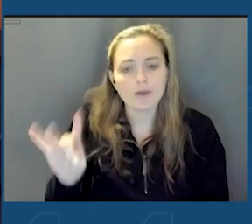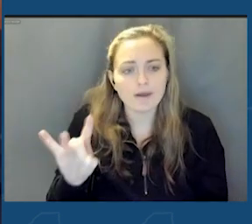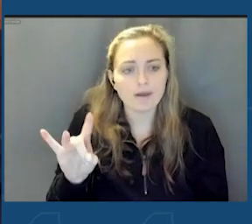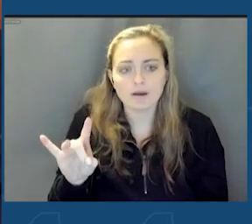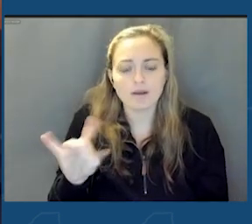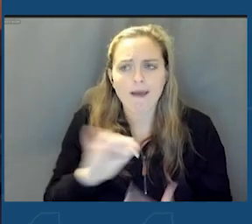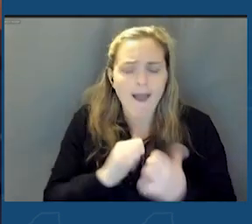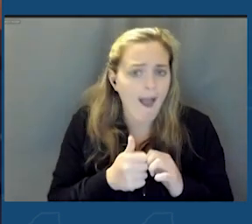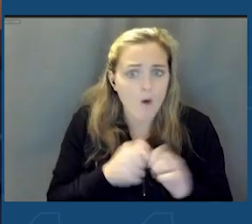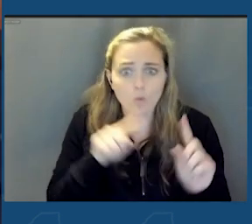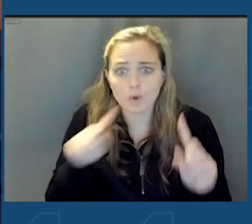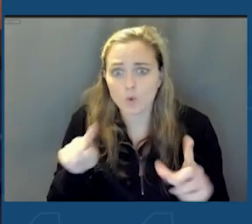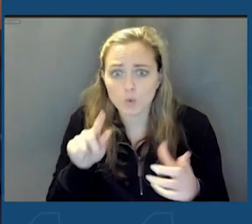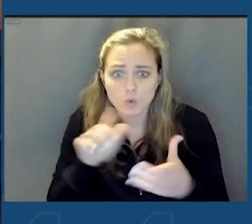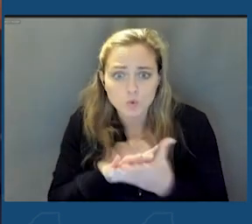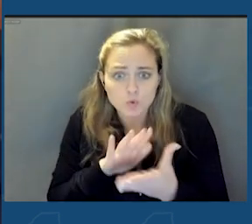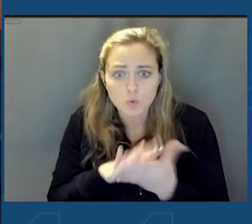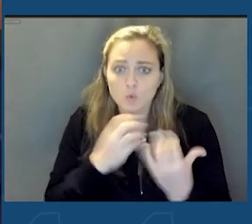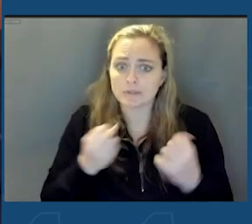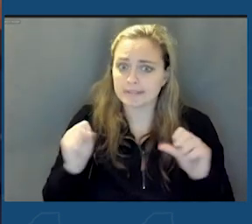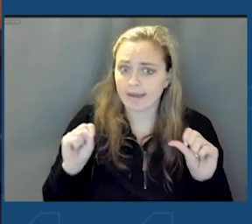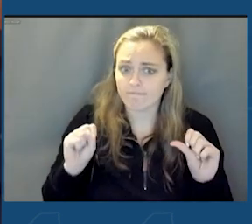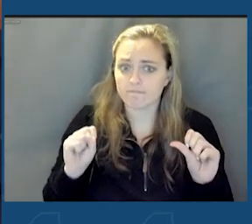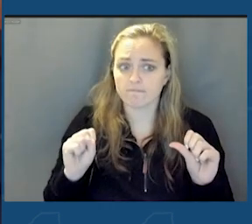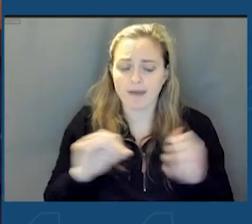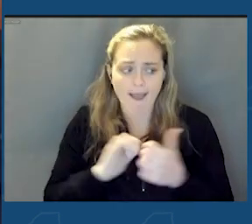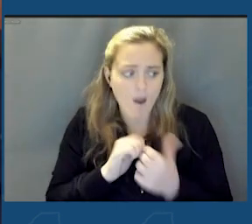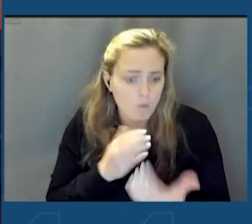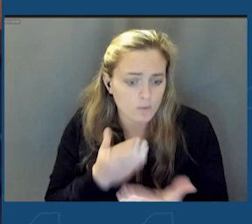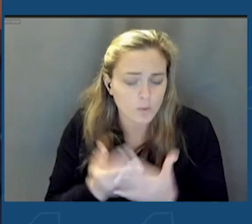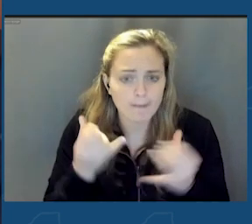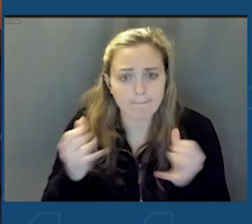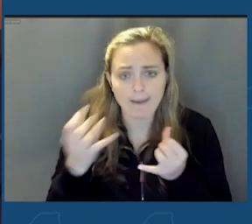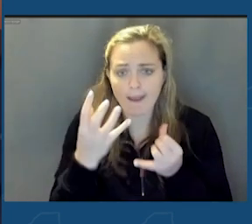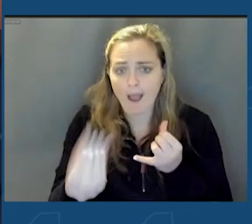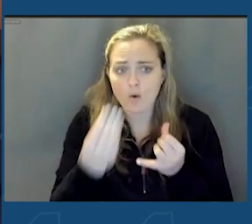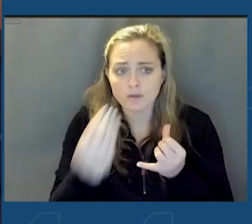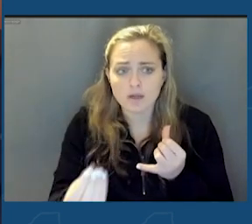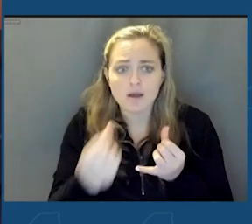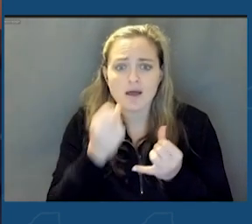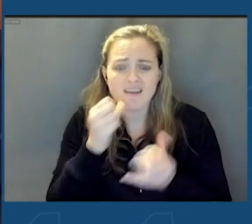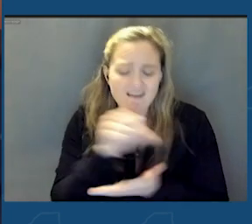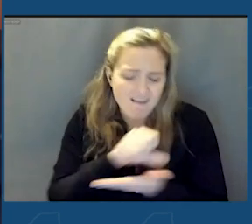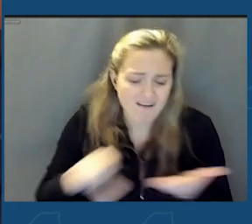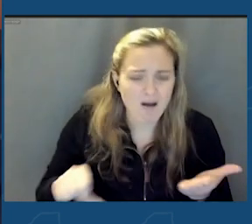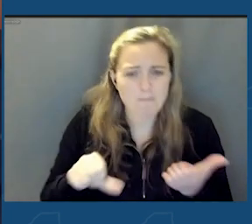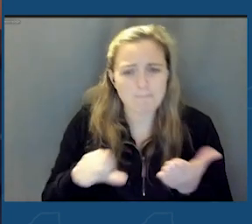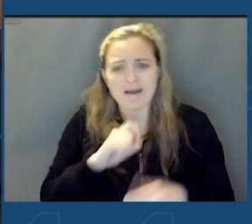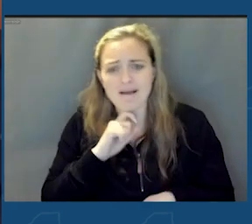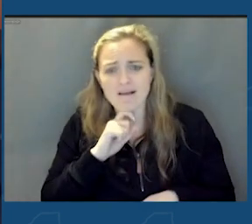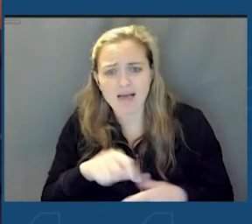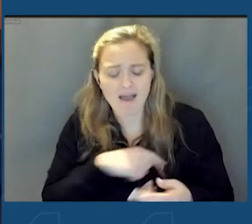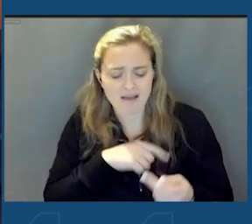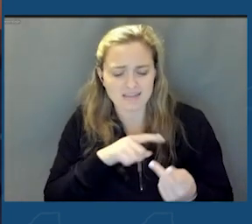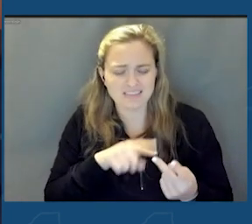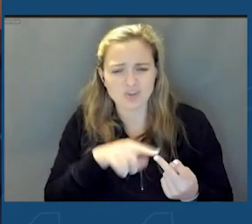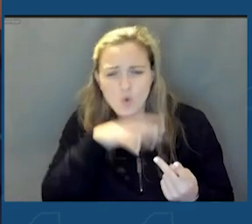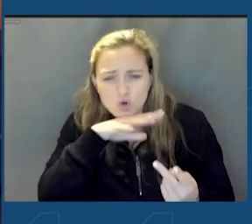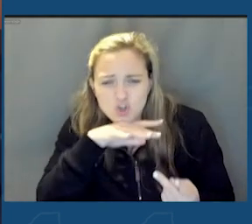to our schoolyards to play safely? How can we play on the grounds that don't get cut by a broken glass or a dirty